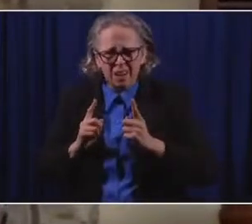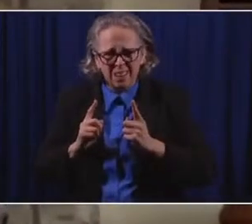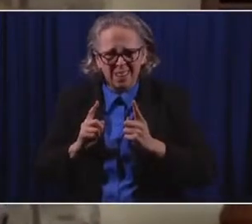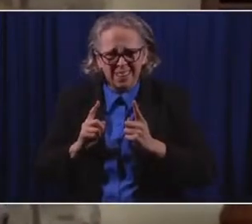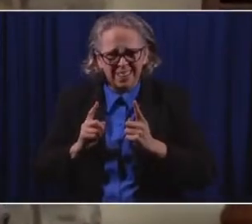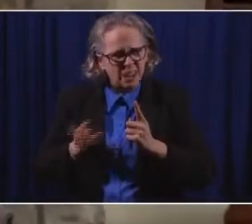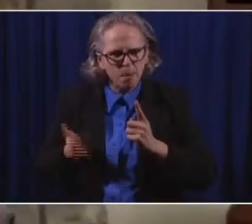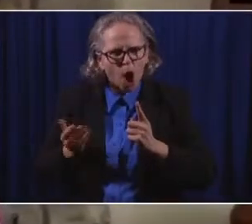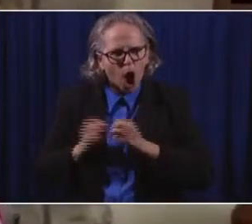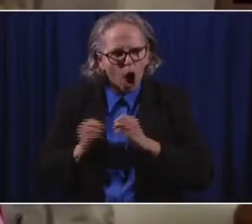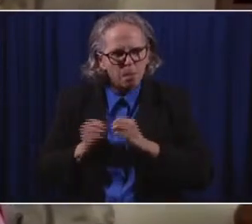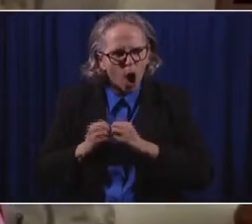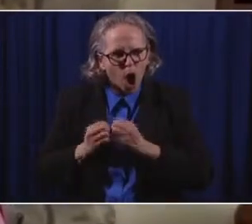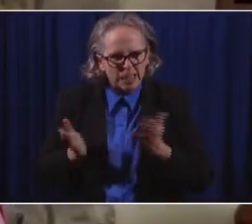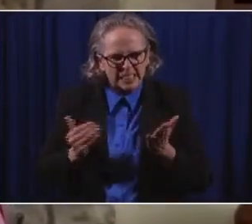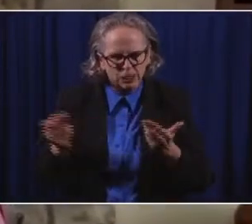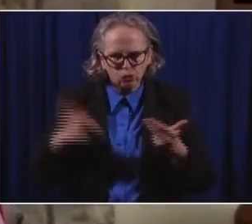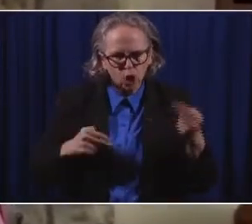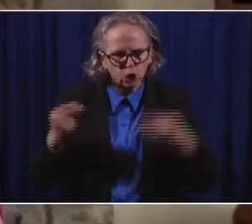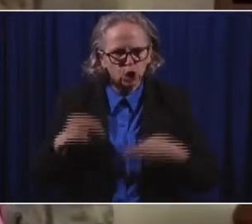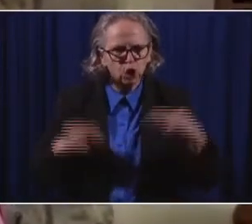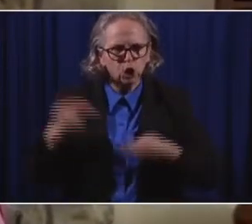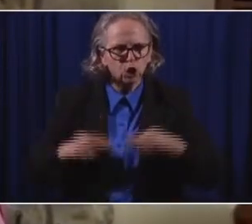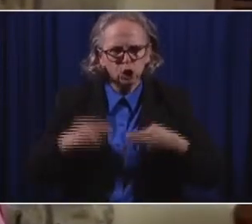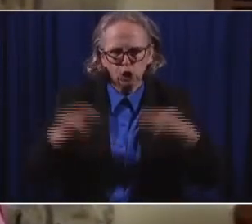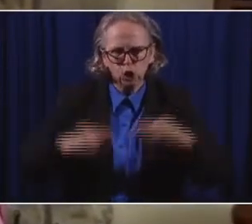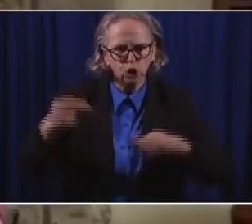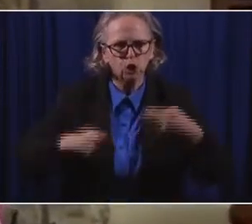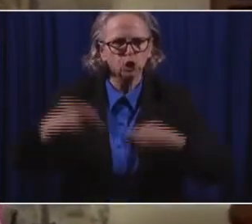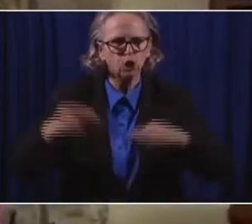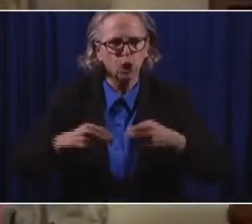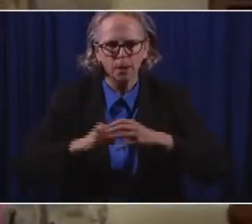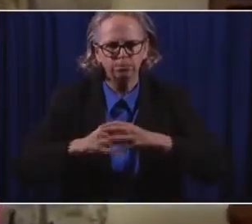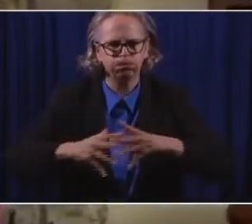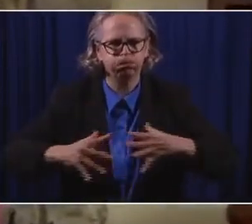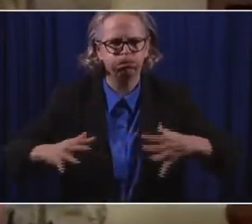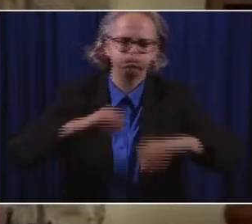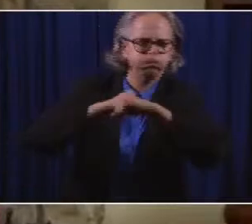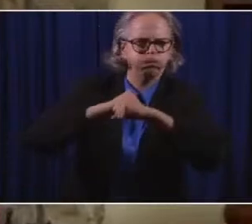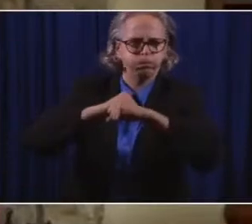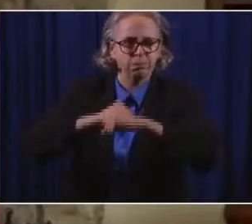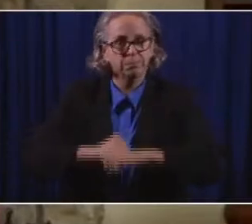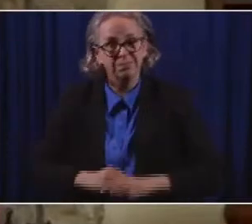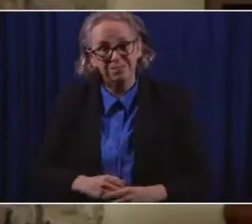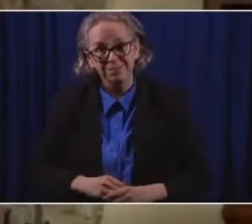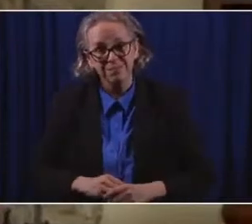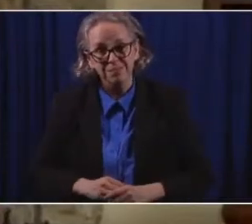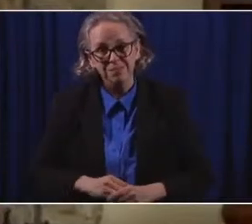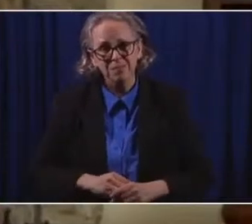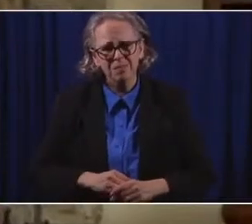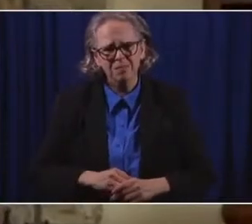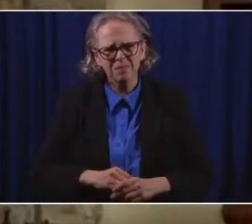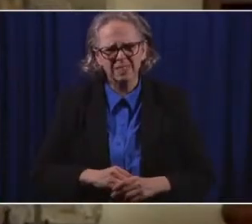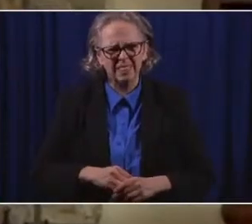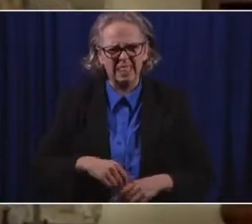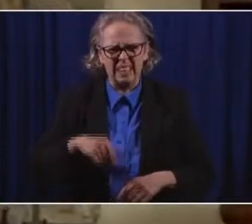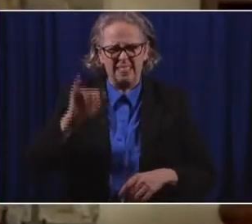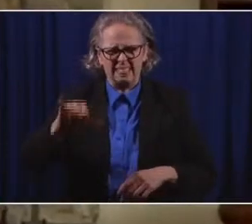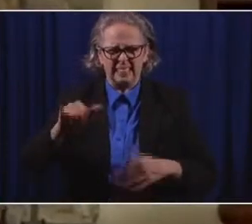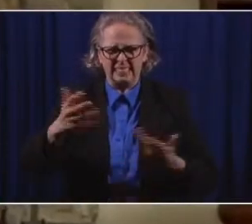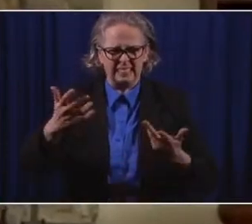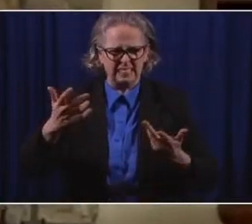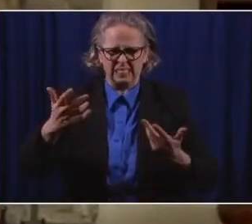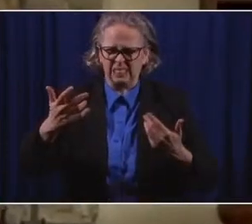and we need to get more and more people who are doing that. And this ground game, this grassroots effort, I think is